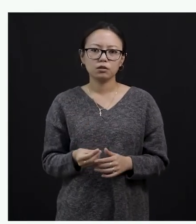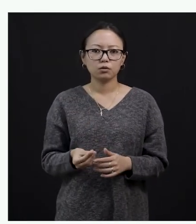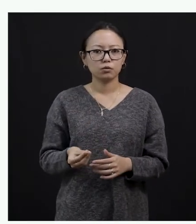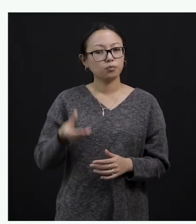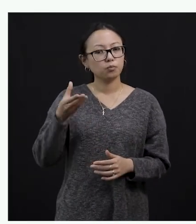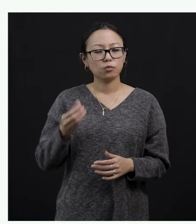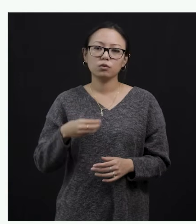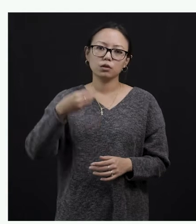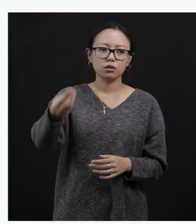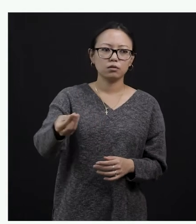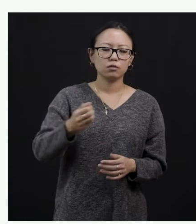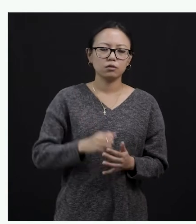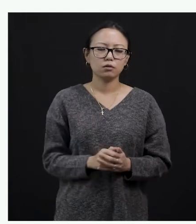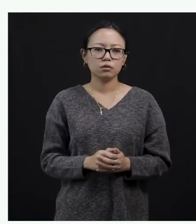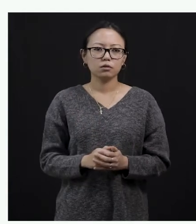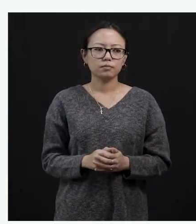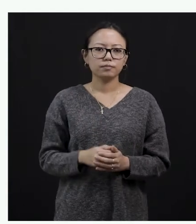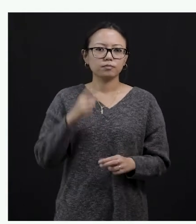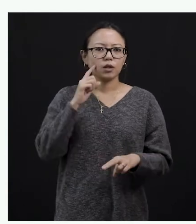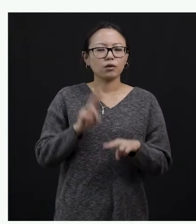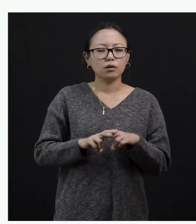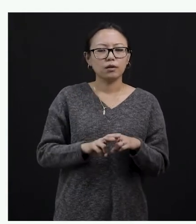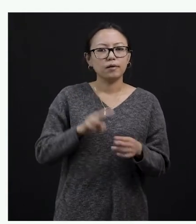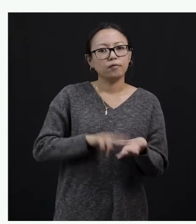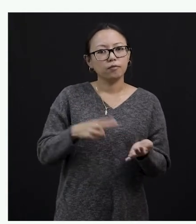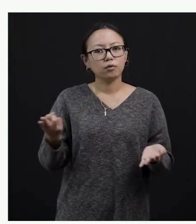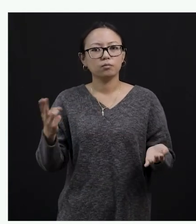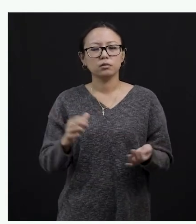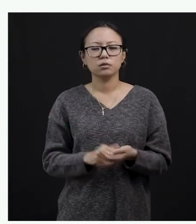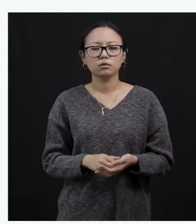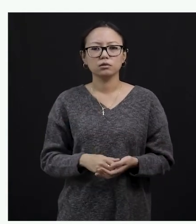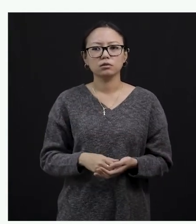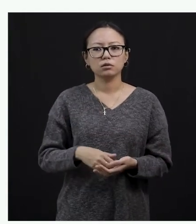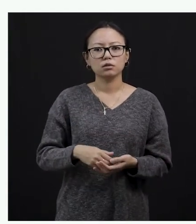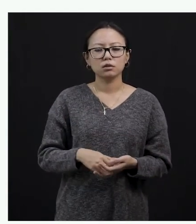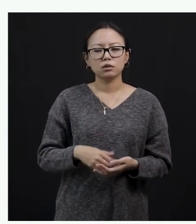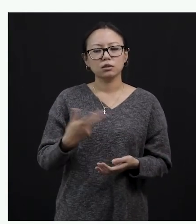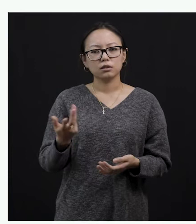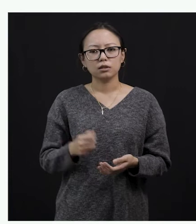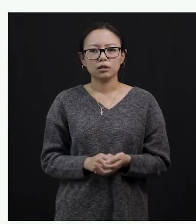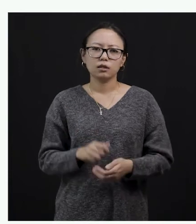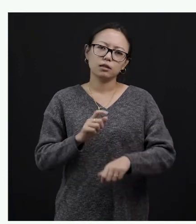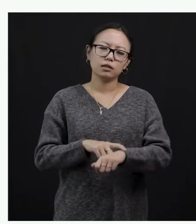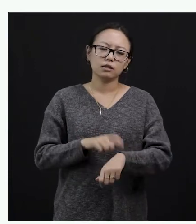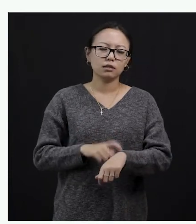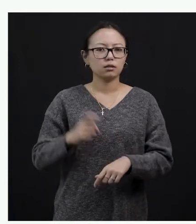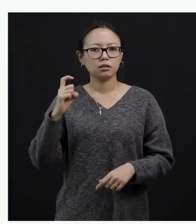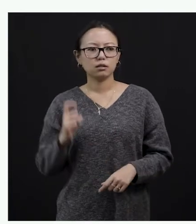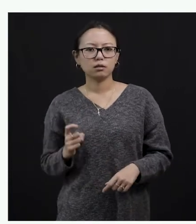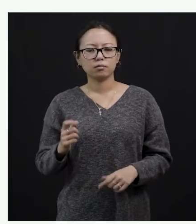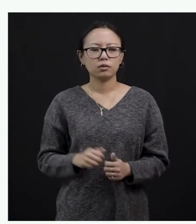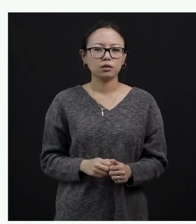normal post, then it may take about 7 to 10 days if the place is quite far from you. But if you have used